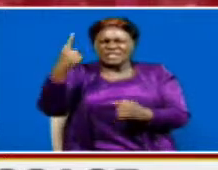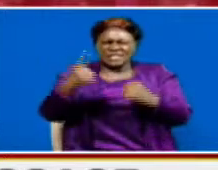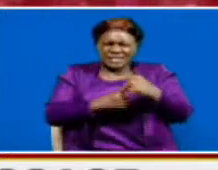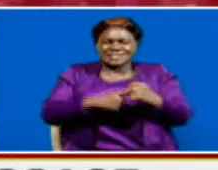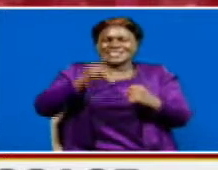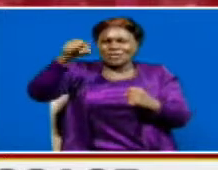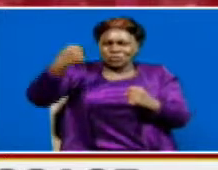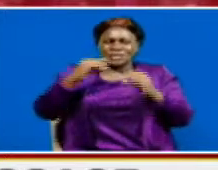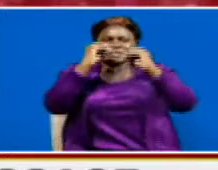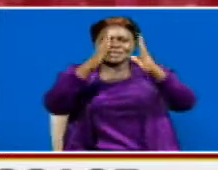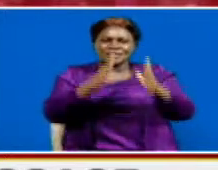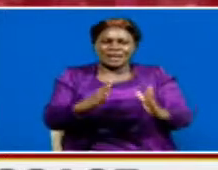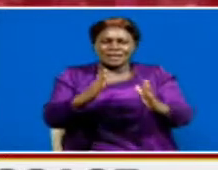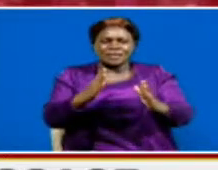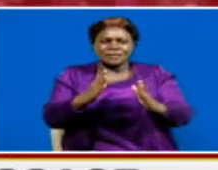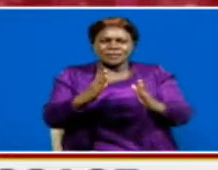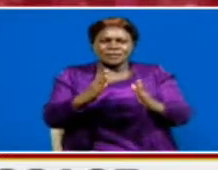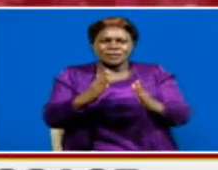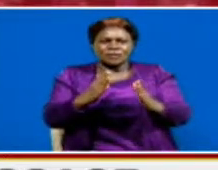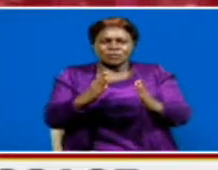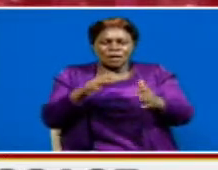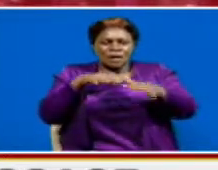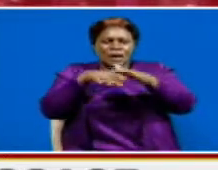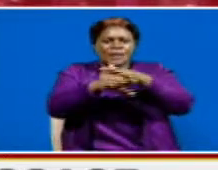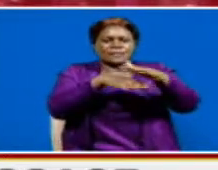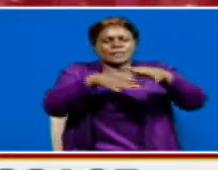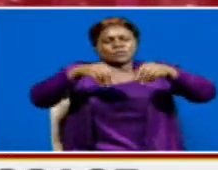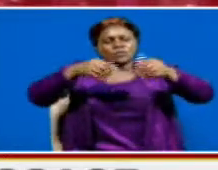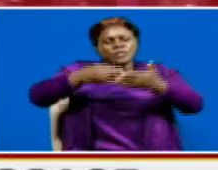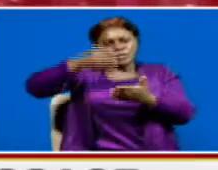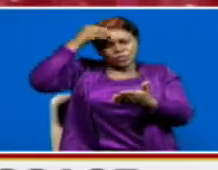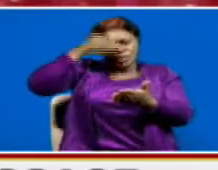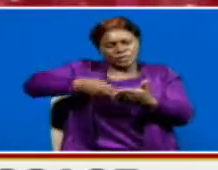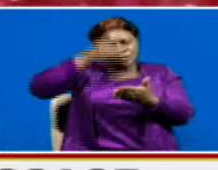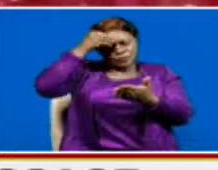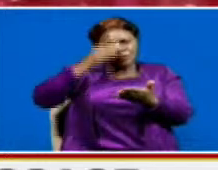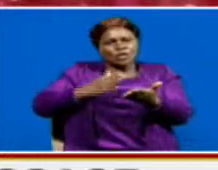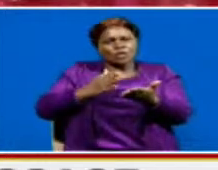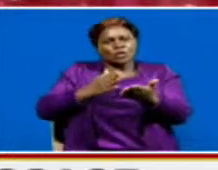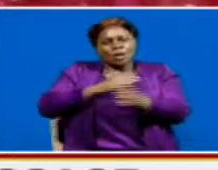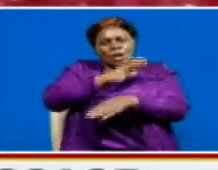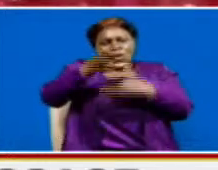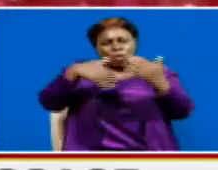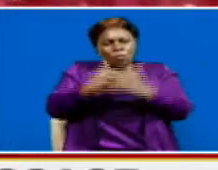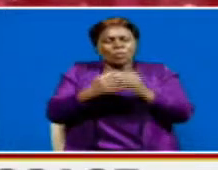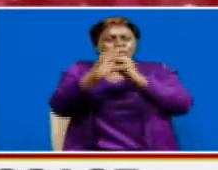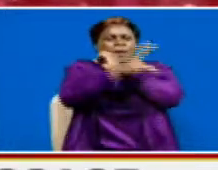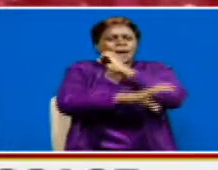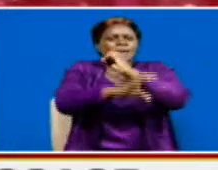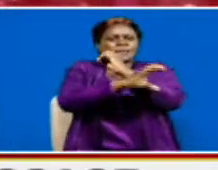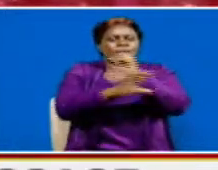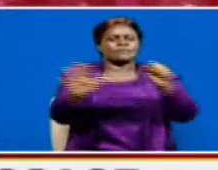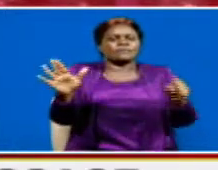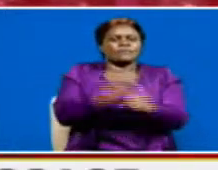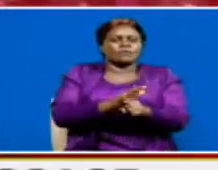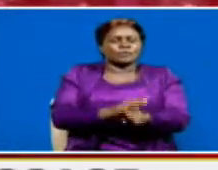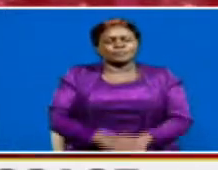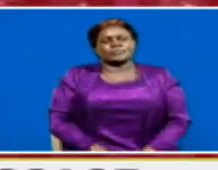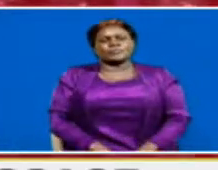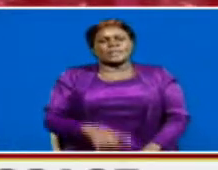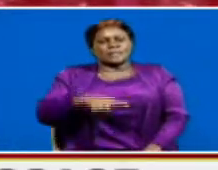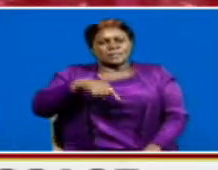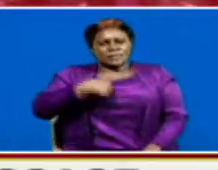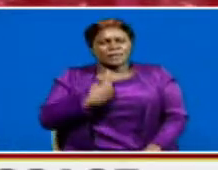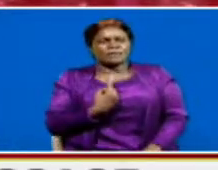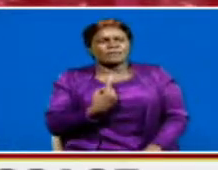56,000 teachers to improve access to quality education throughout Kenya. We have